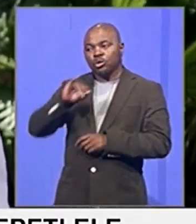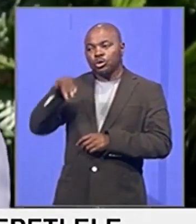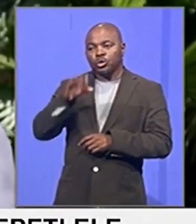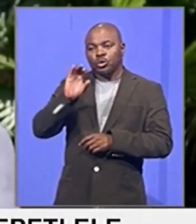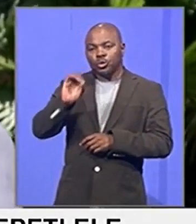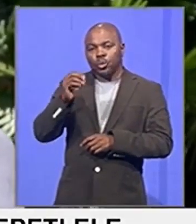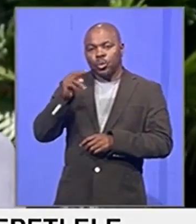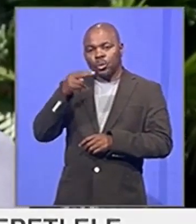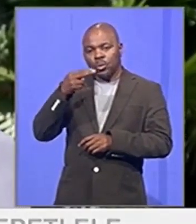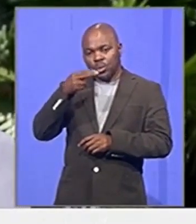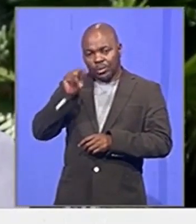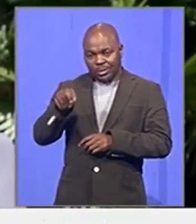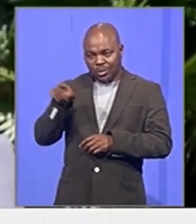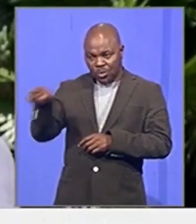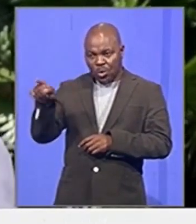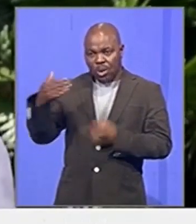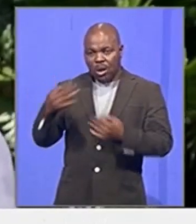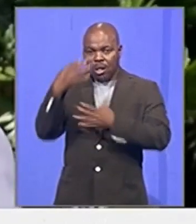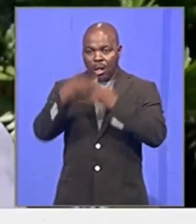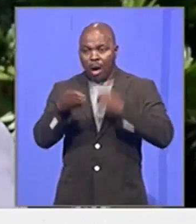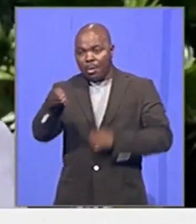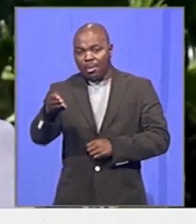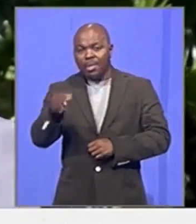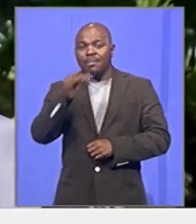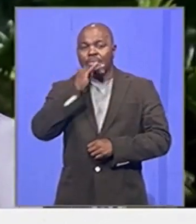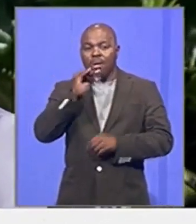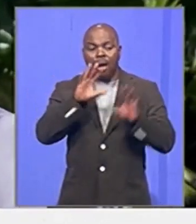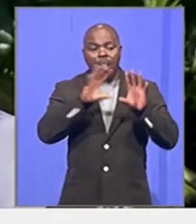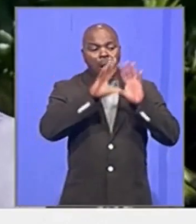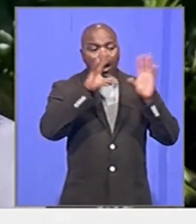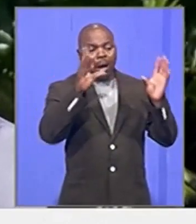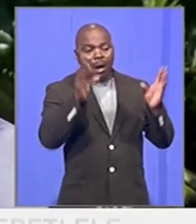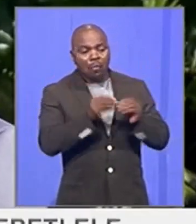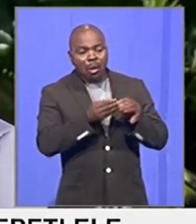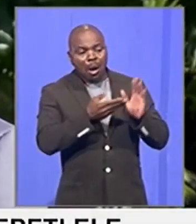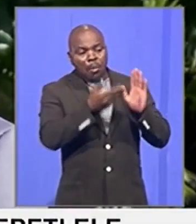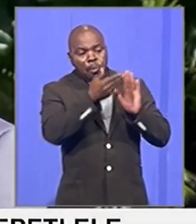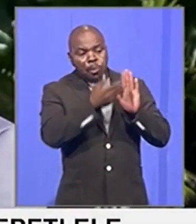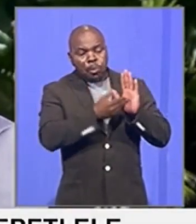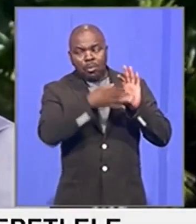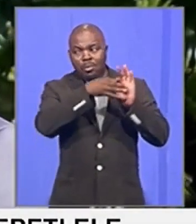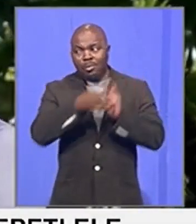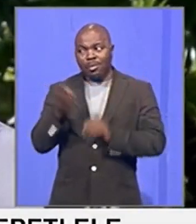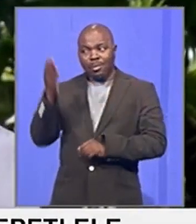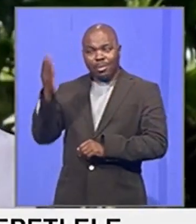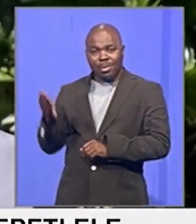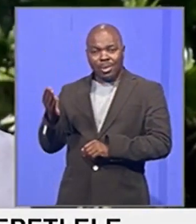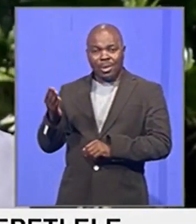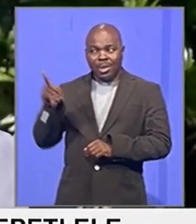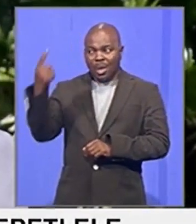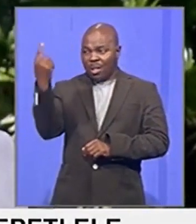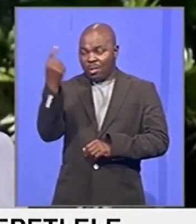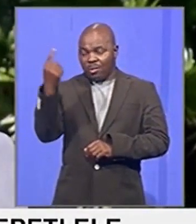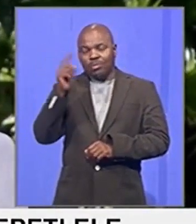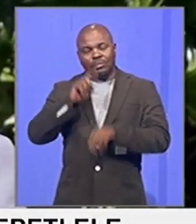A mme tota boammaaruri ke gore a dilo tse tsotlhe tse di tsewang di gokagangwa le ene a ona le moesi mo go tsone.